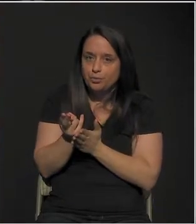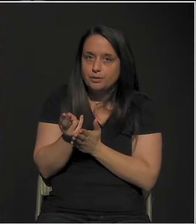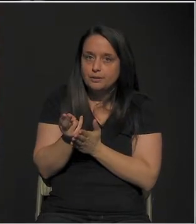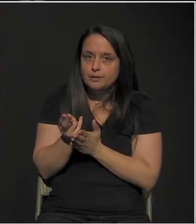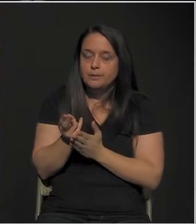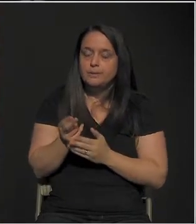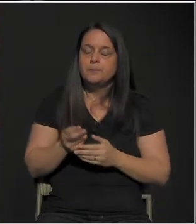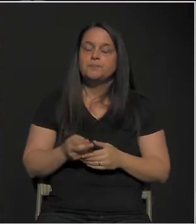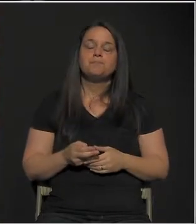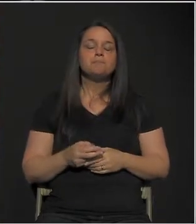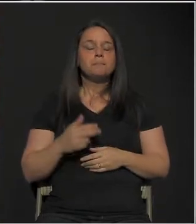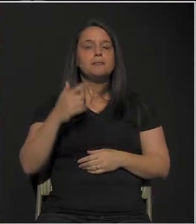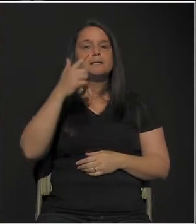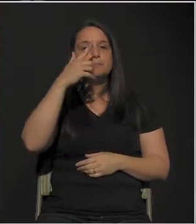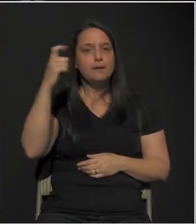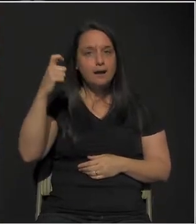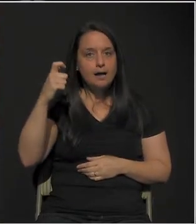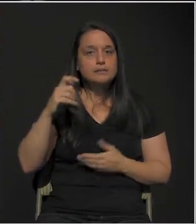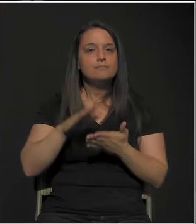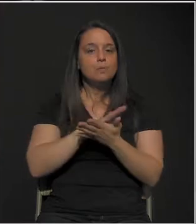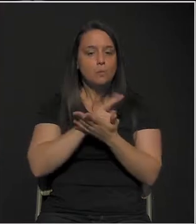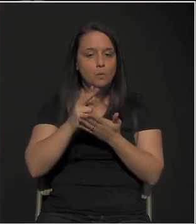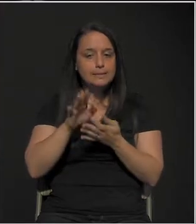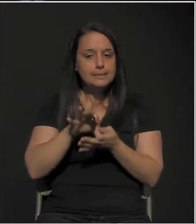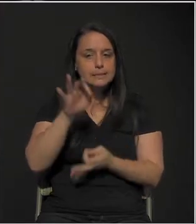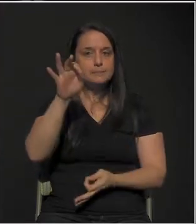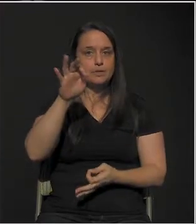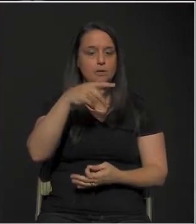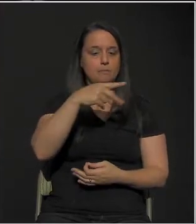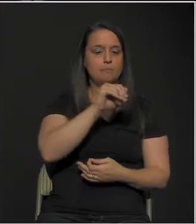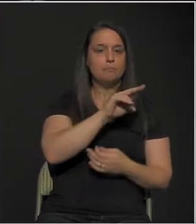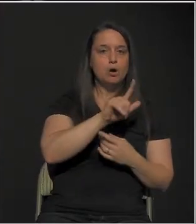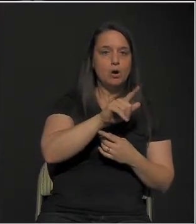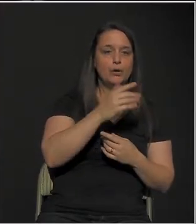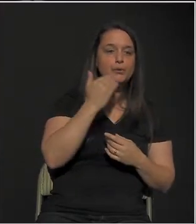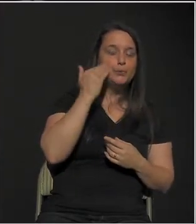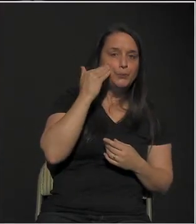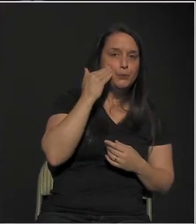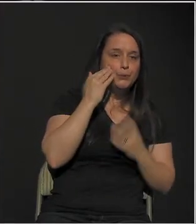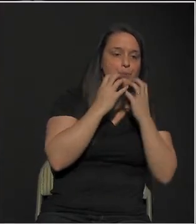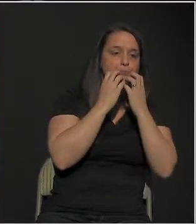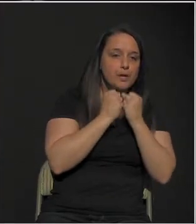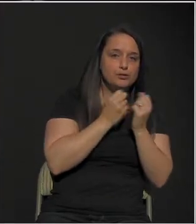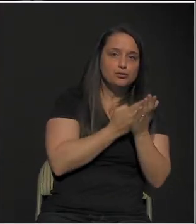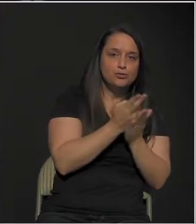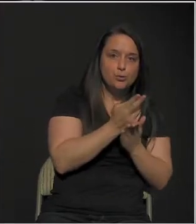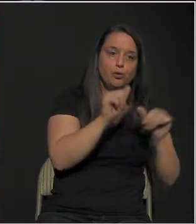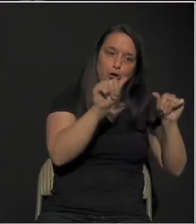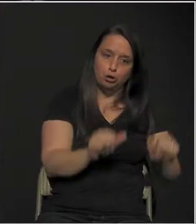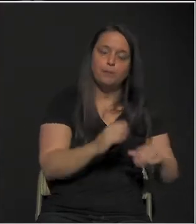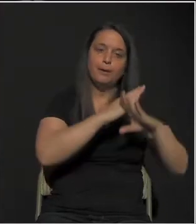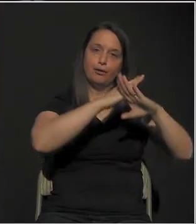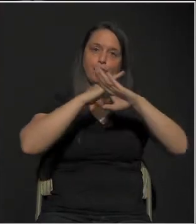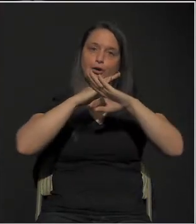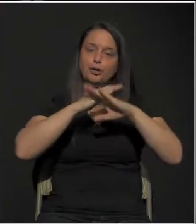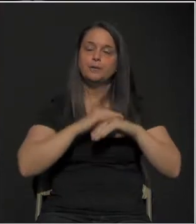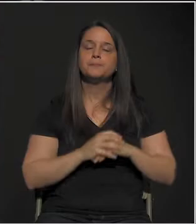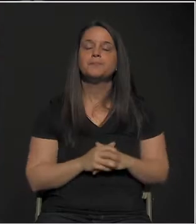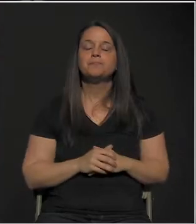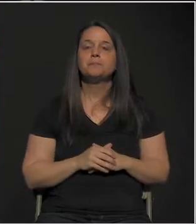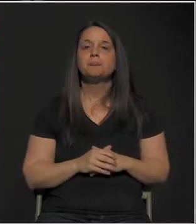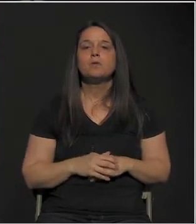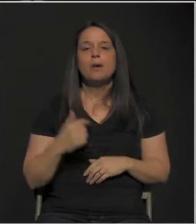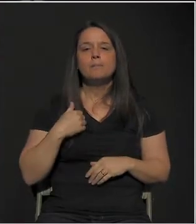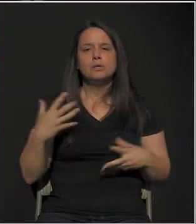It's because of the Holy Spirit that Paul knew the precious truth, the good news, could be protected and could be guarded. So I'm going to close with these